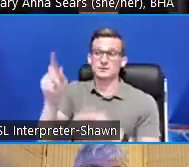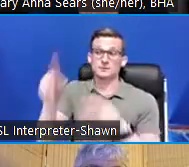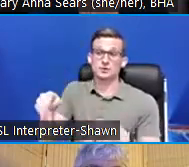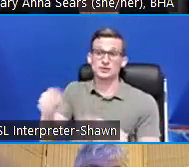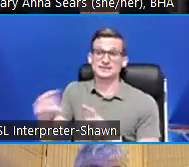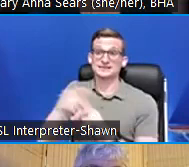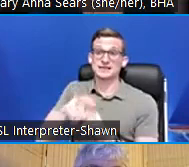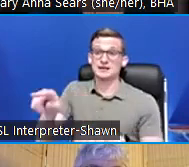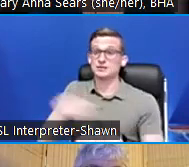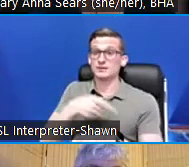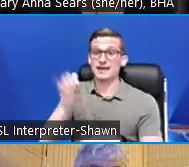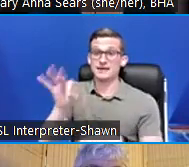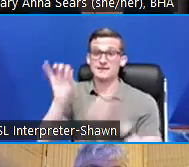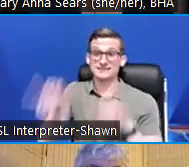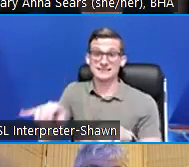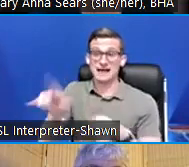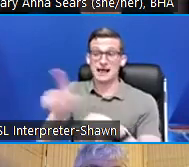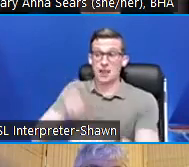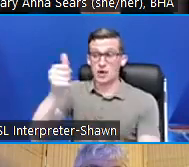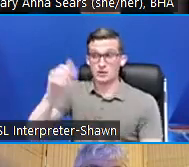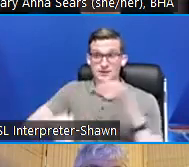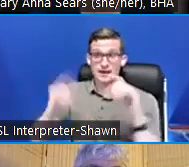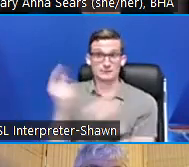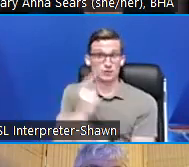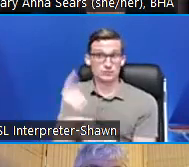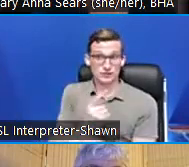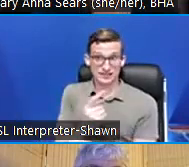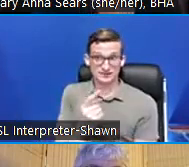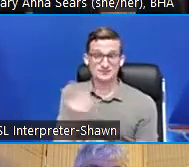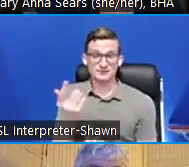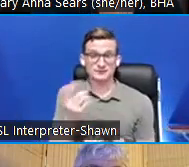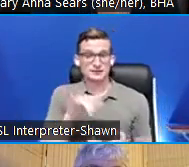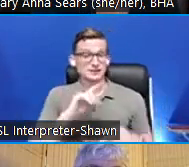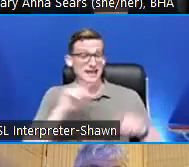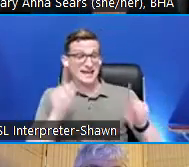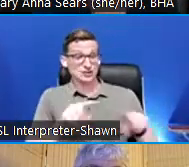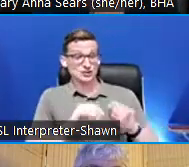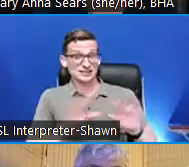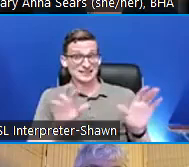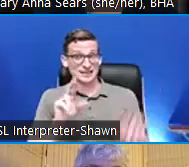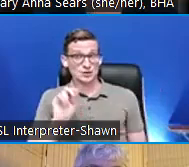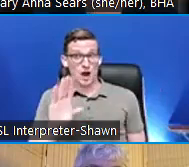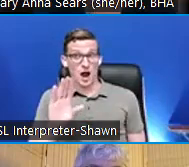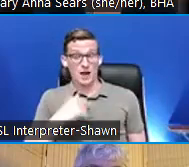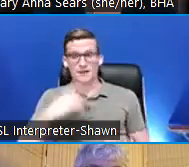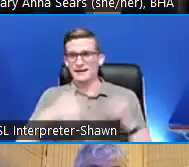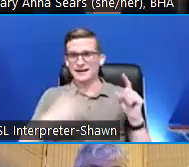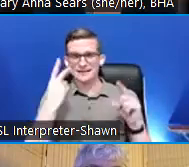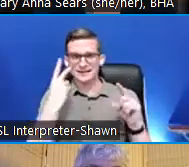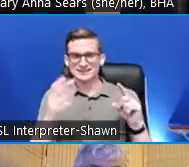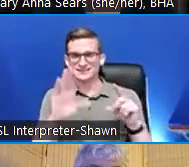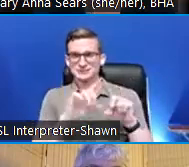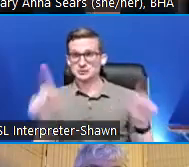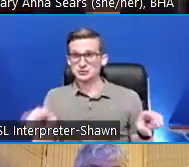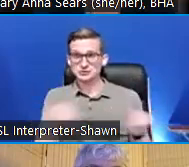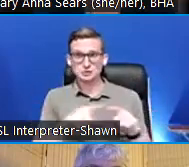necessarily clinically appropriate. So does that answer your question, Rob? I hope, and I can't see you on my screen. I might have to try to find you.